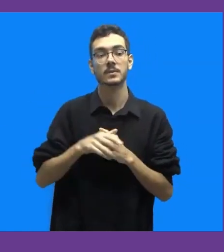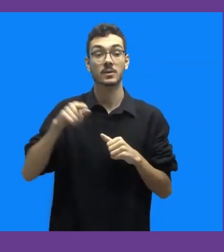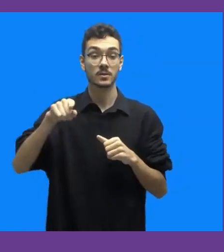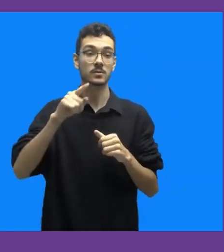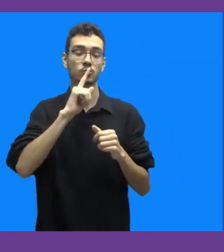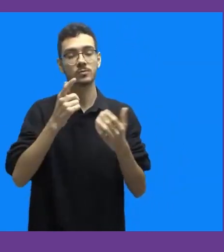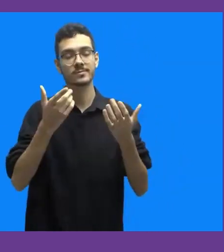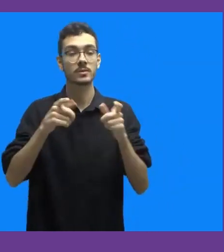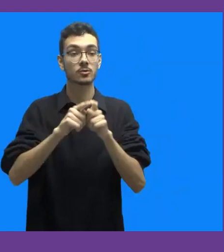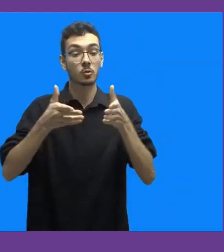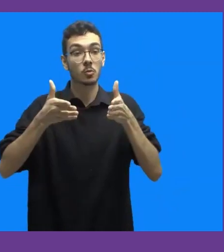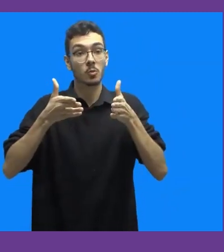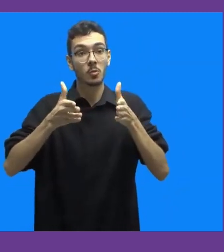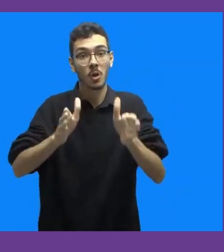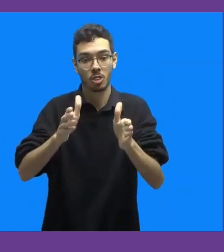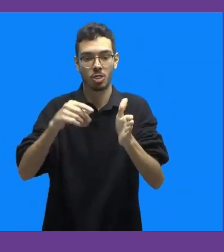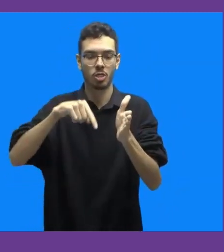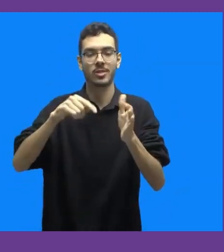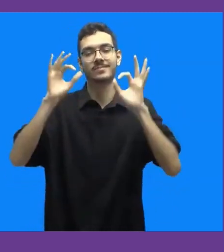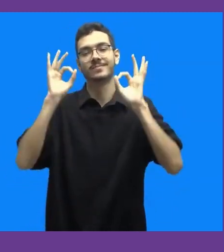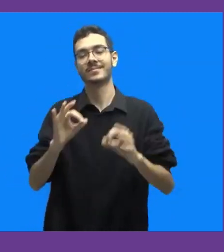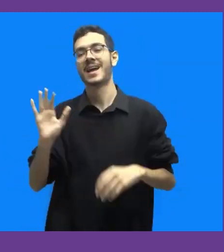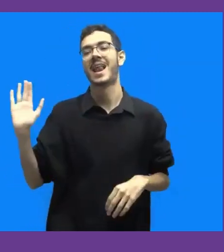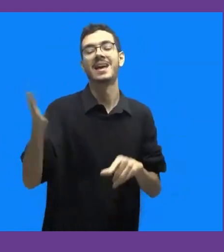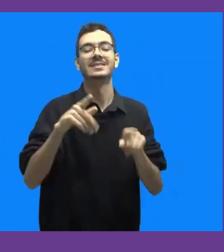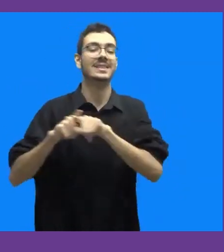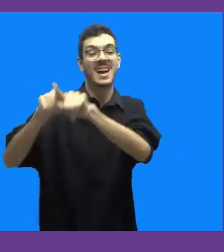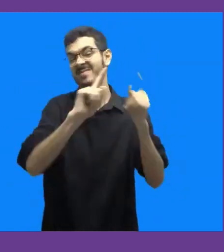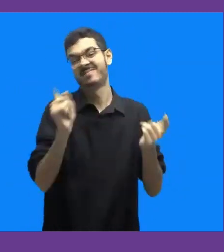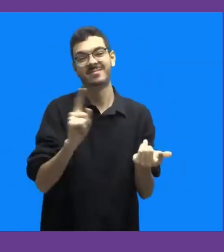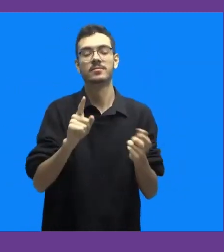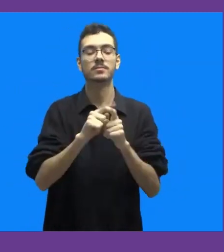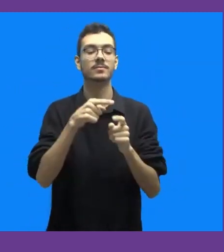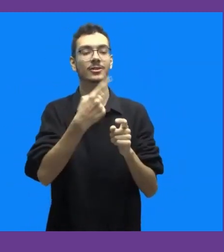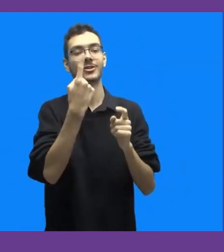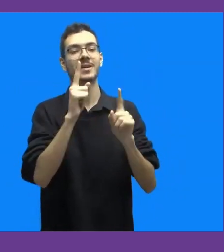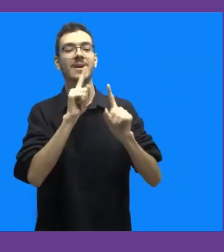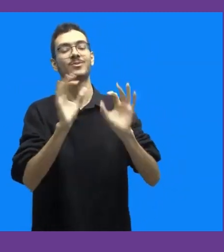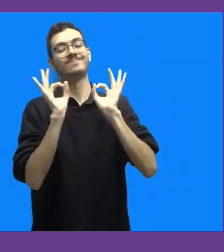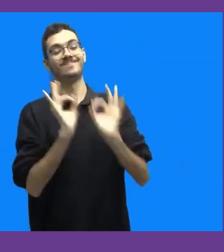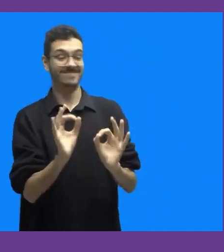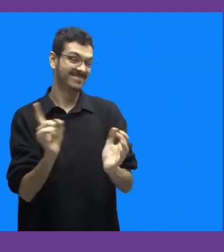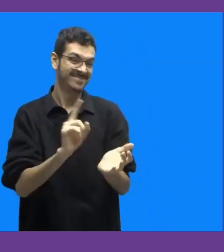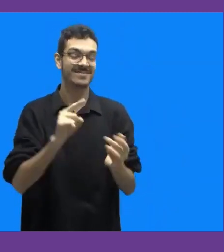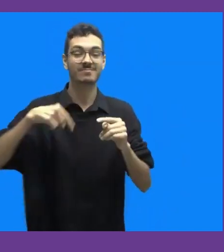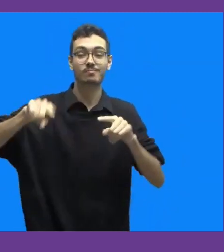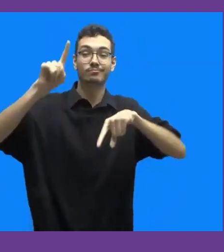talking about diversity here. So there's a lot of efforts that were being done really at the university.